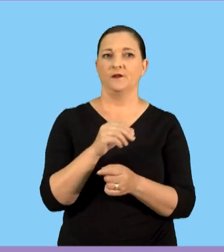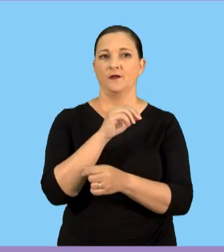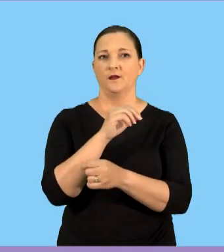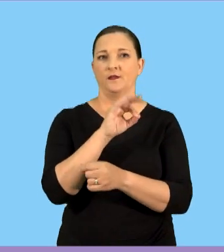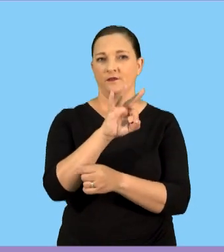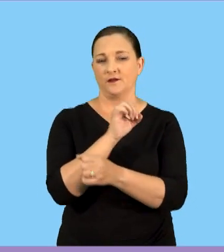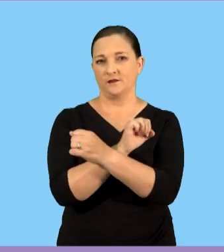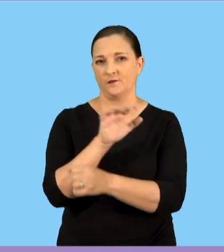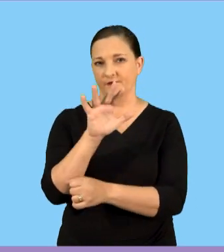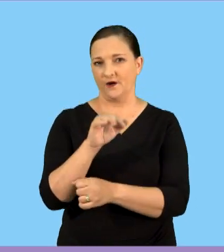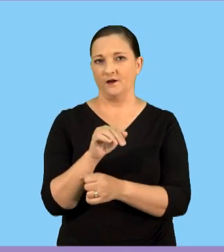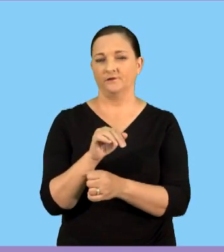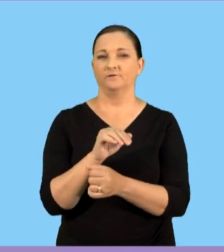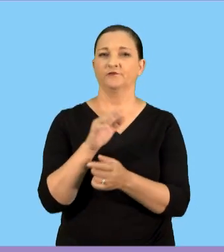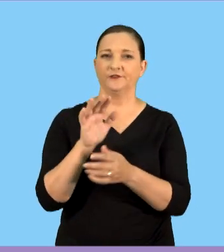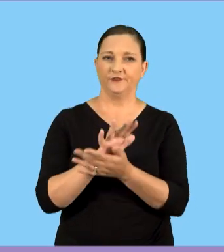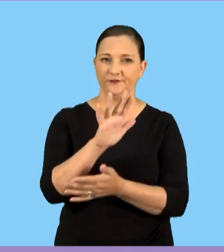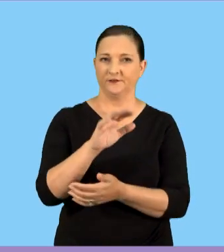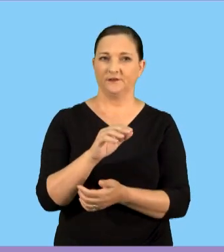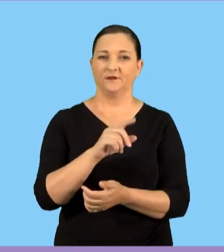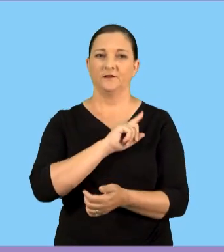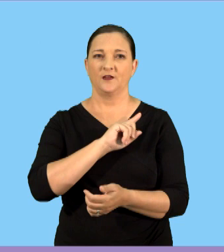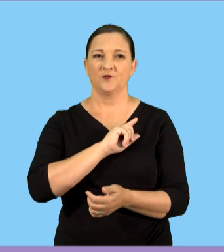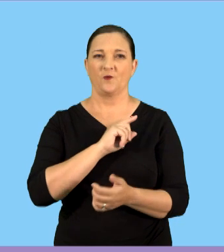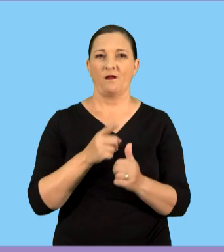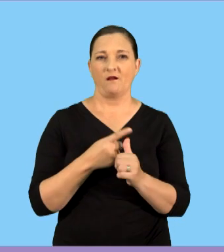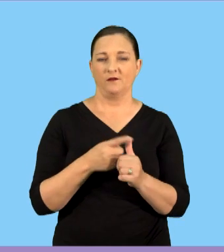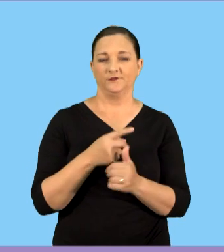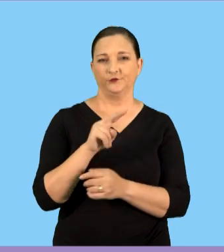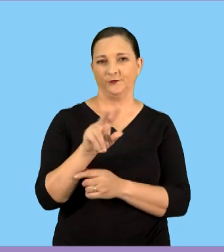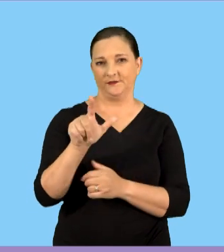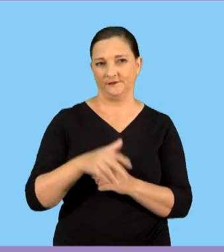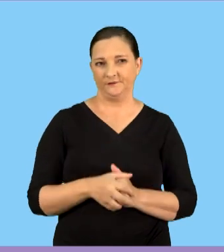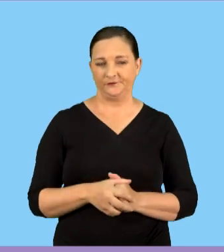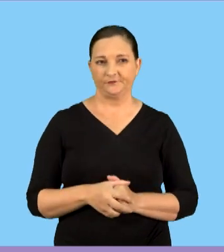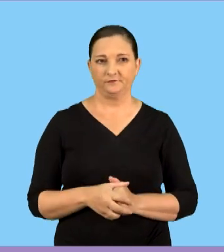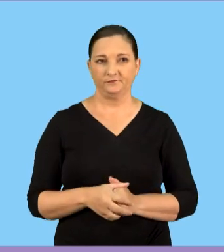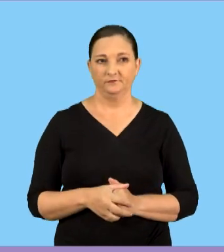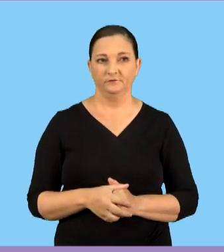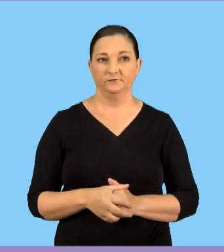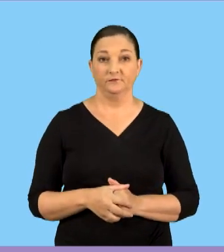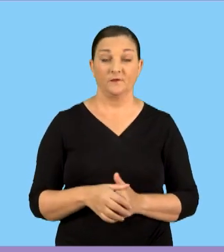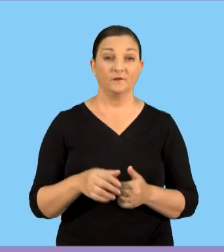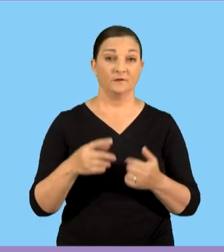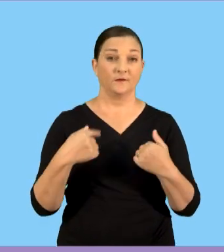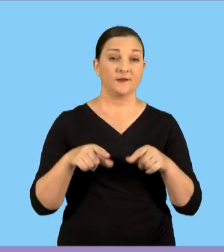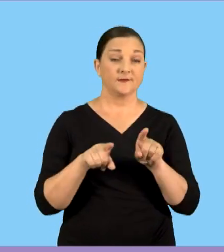3 multiplied by 5 is 15. When we add 12 and 15, our answer is 27.